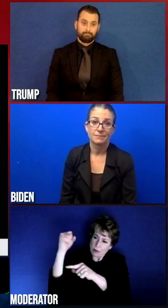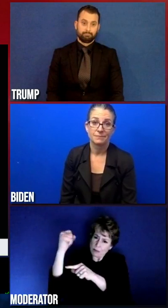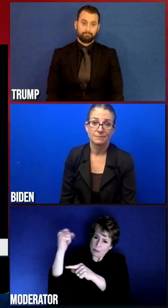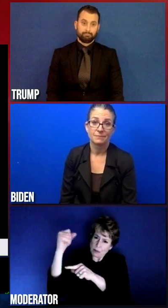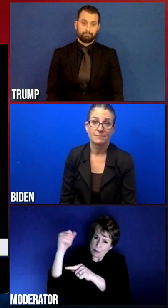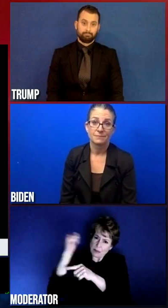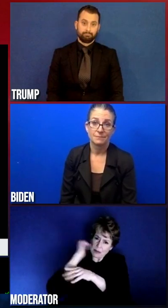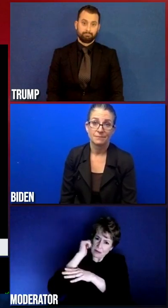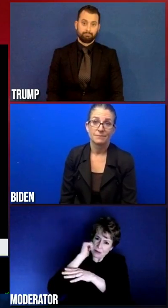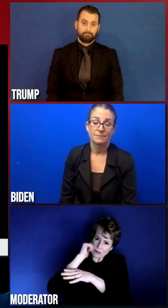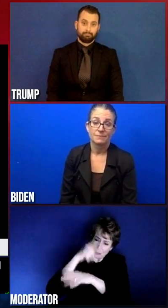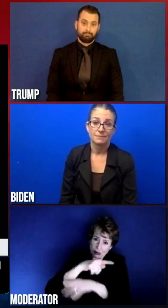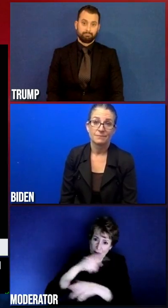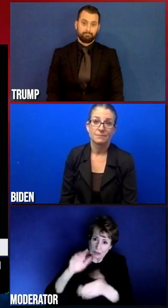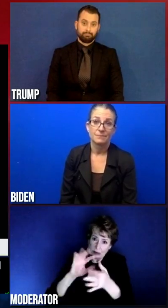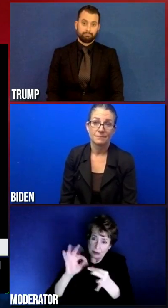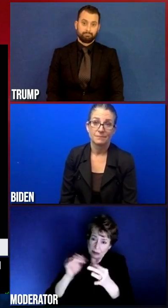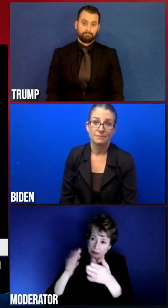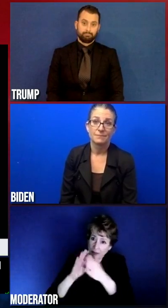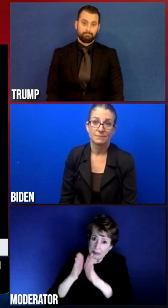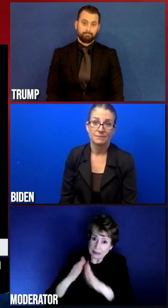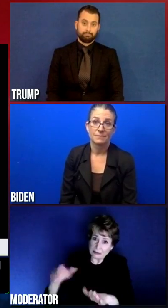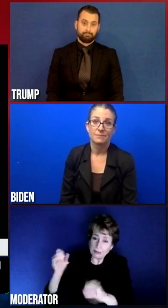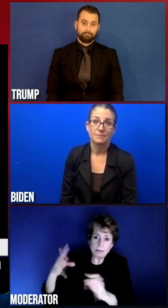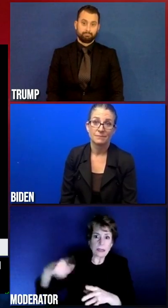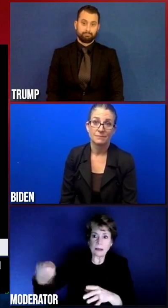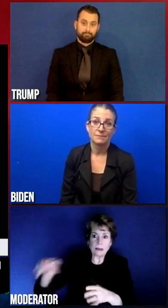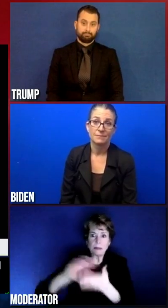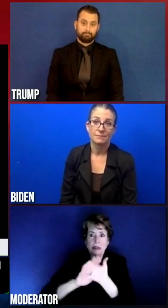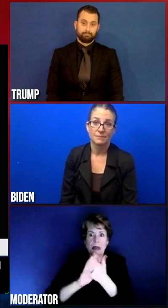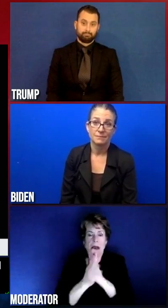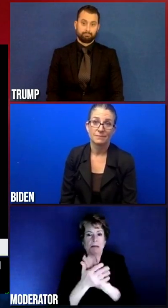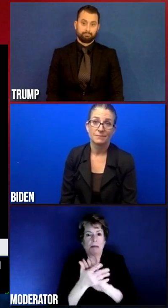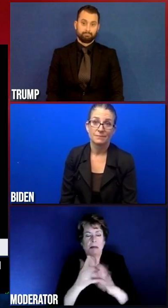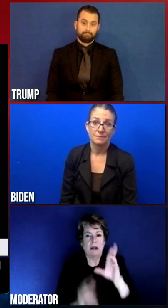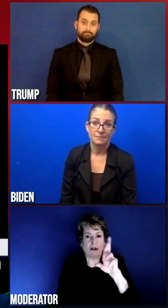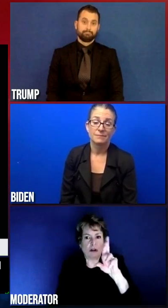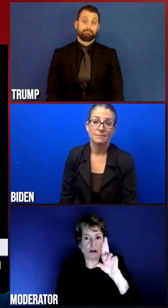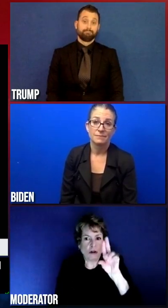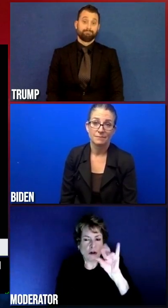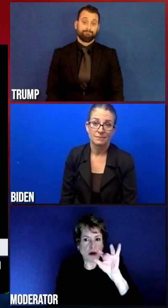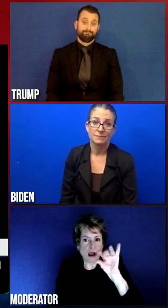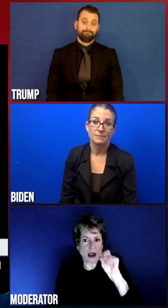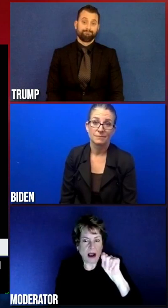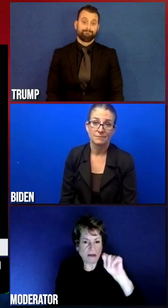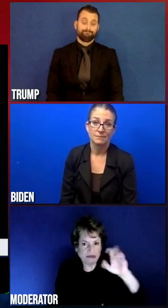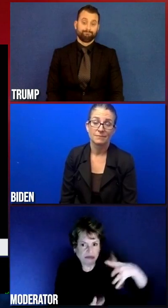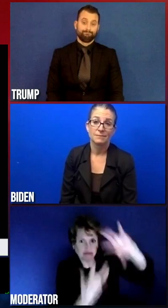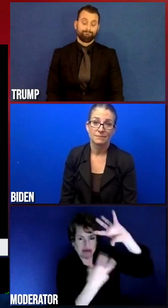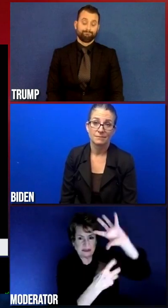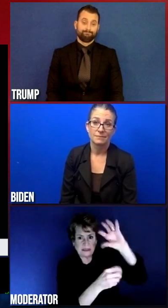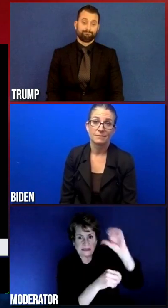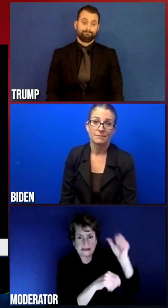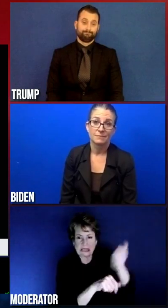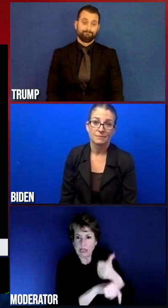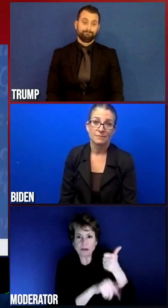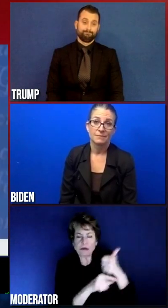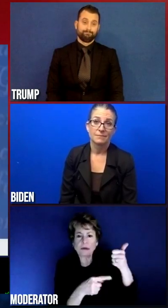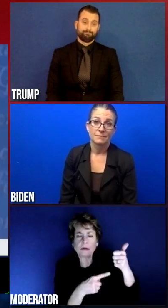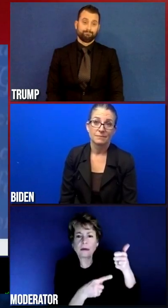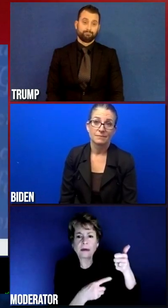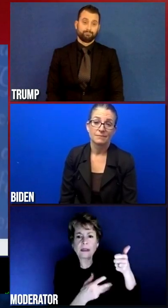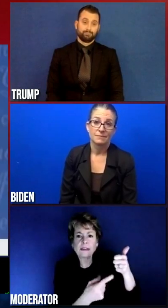those turned into riots. Mr. Vice President, you say that people who commit crimes should be